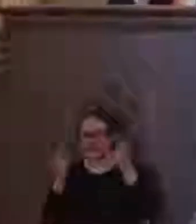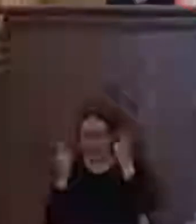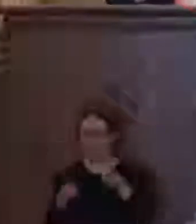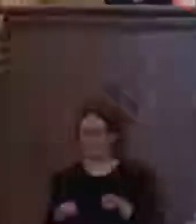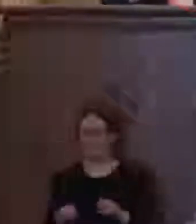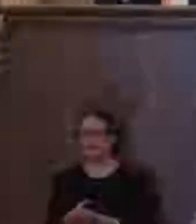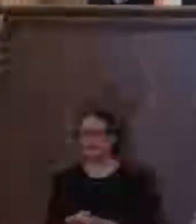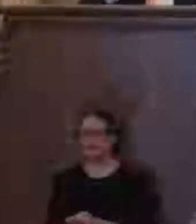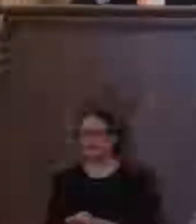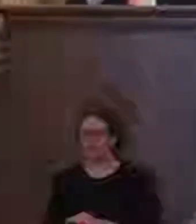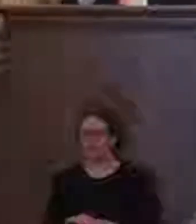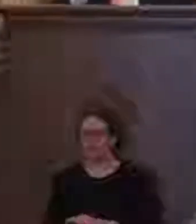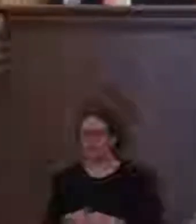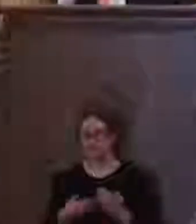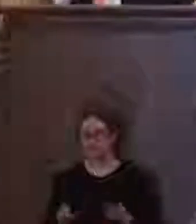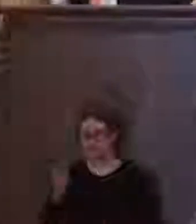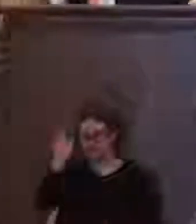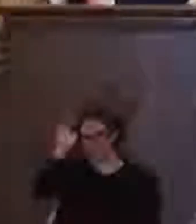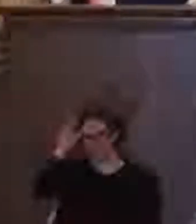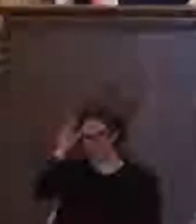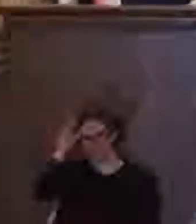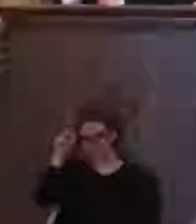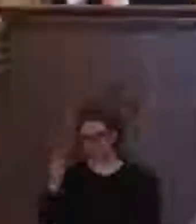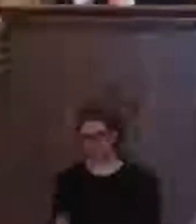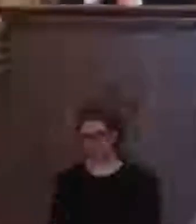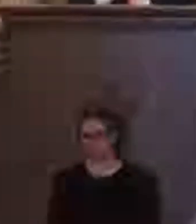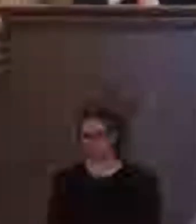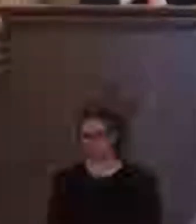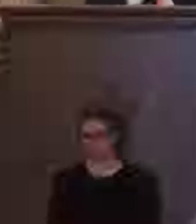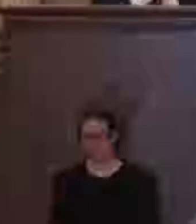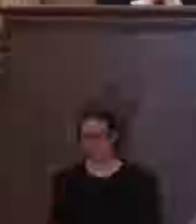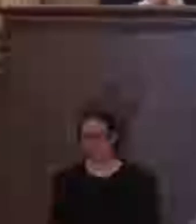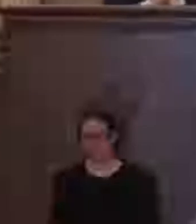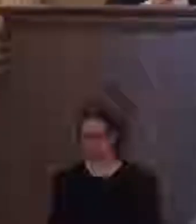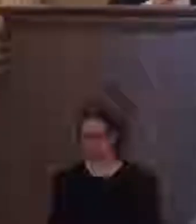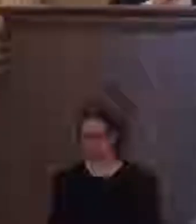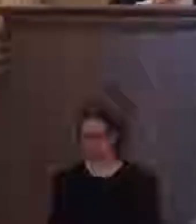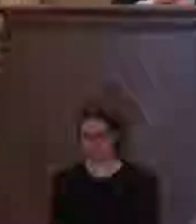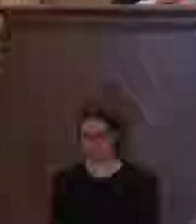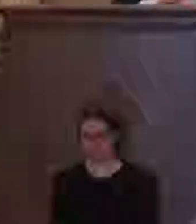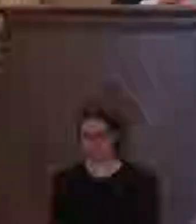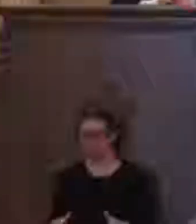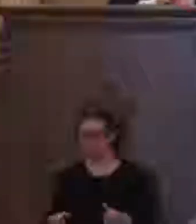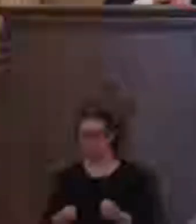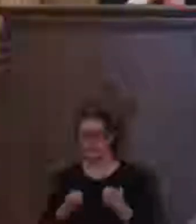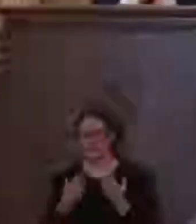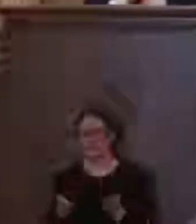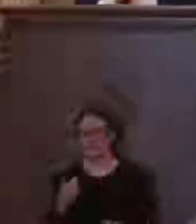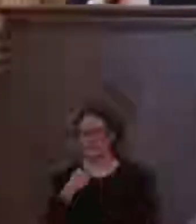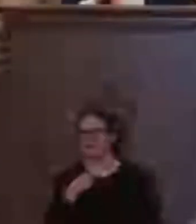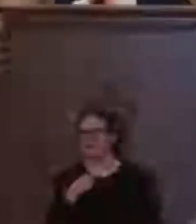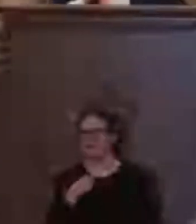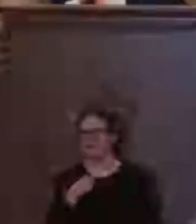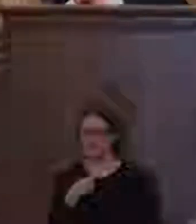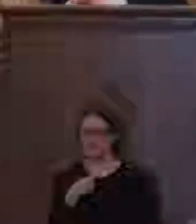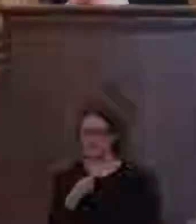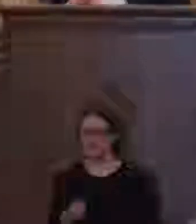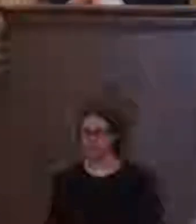me to give the devil back what he's trying to give to me. Amen. I'll tell